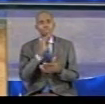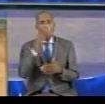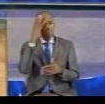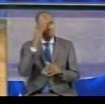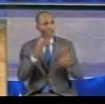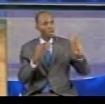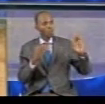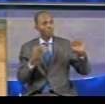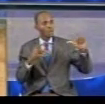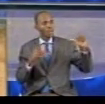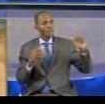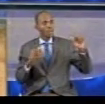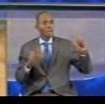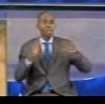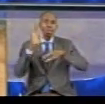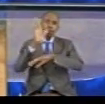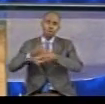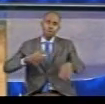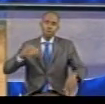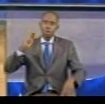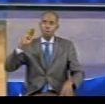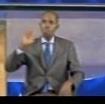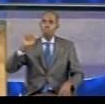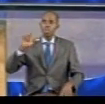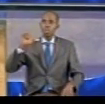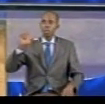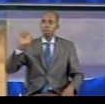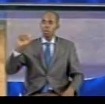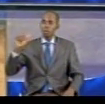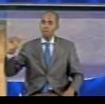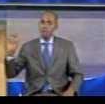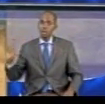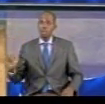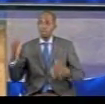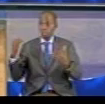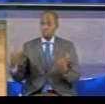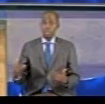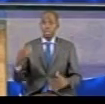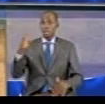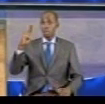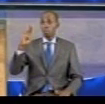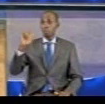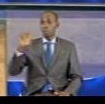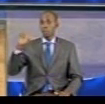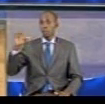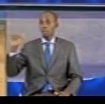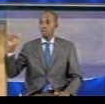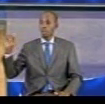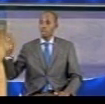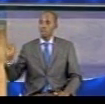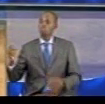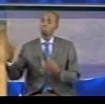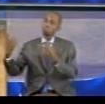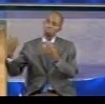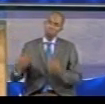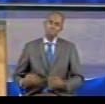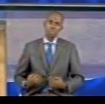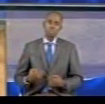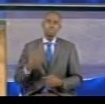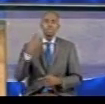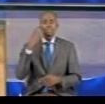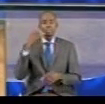And then Balaam came for the errand. Deuteronomy chapter